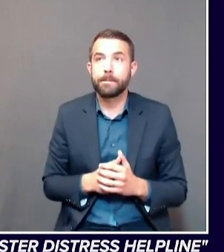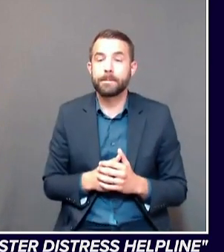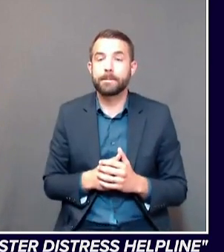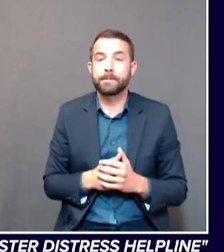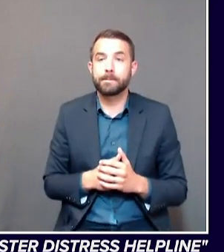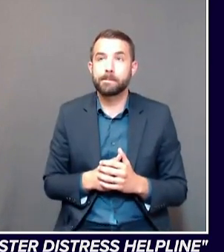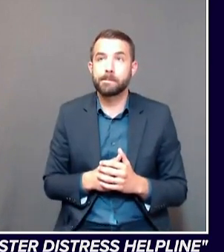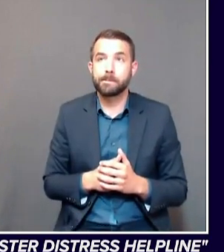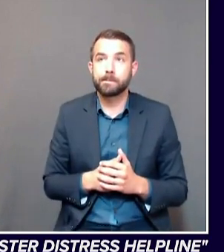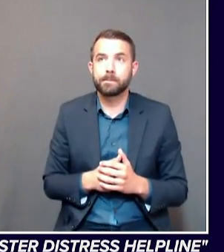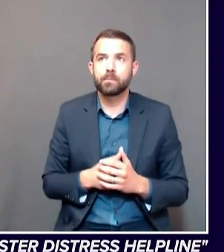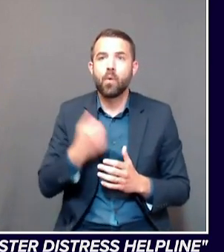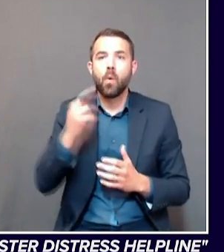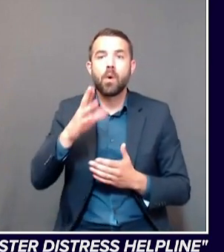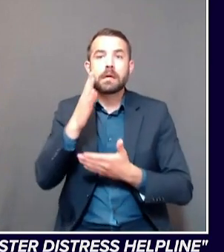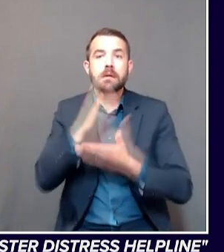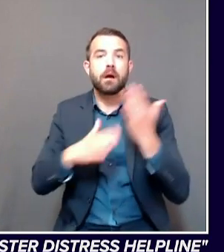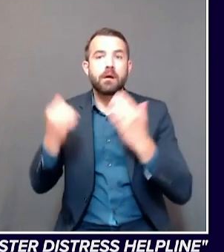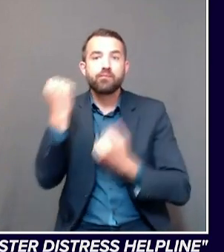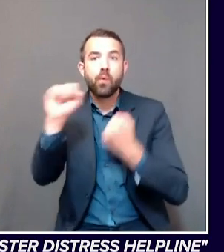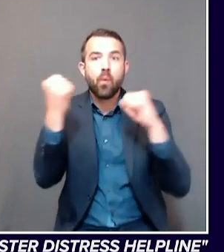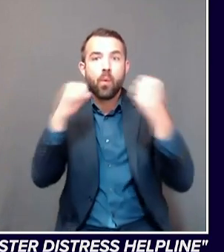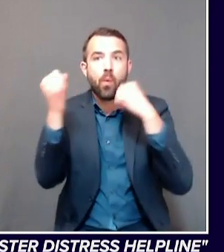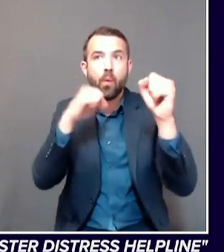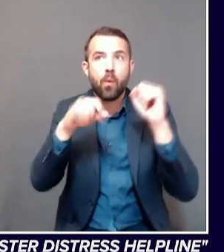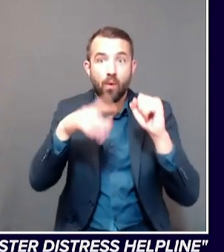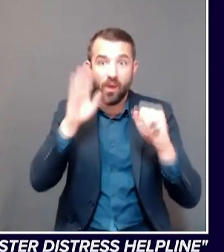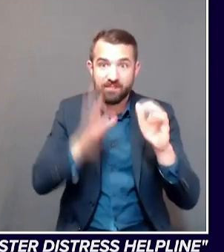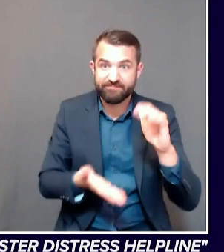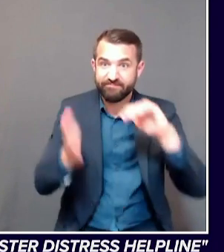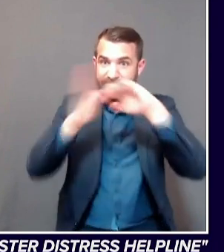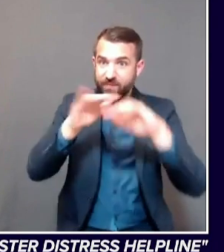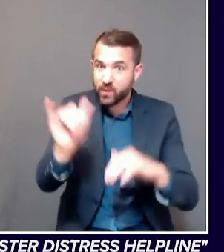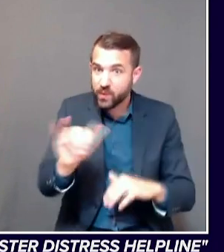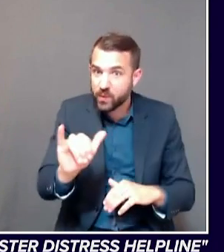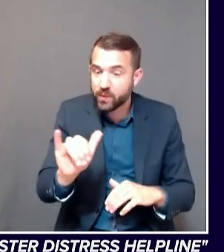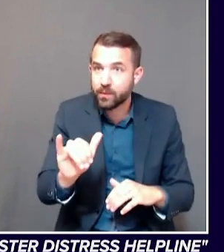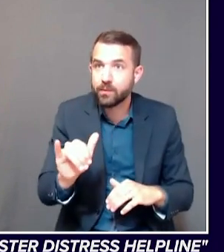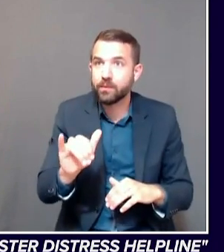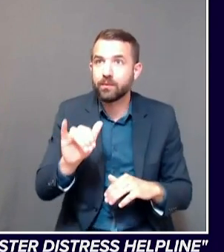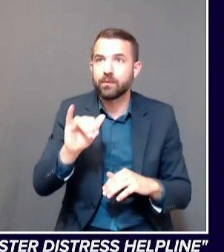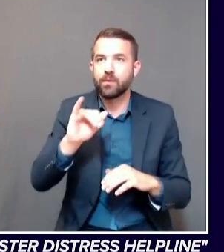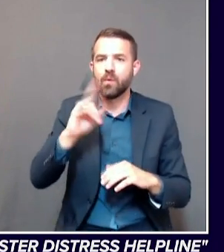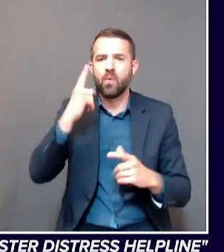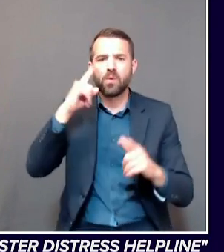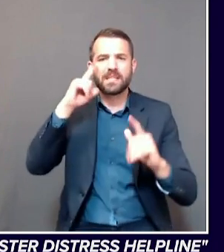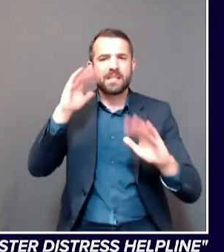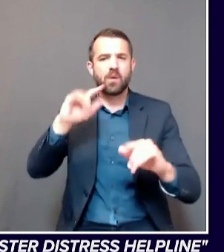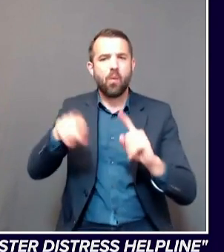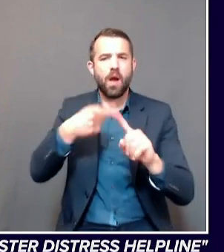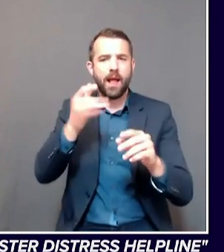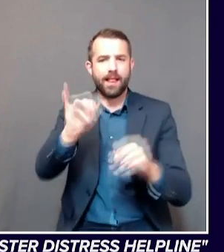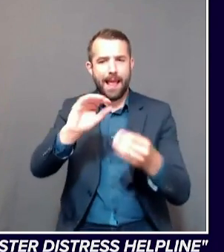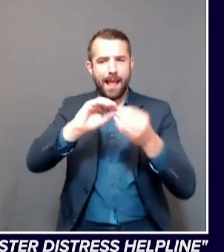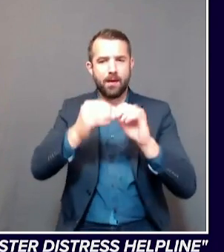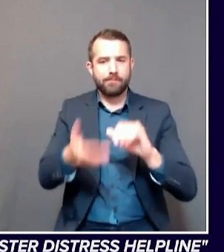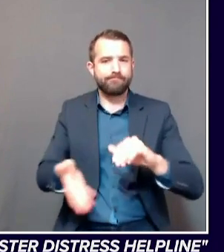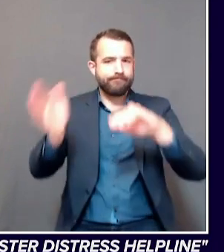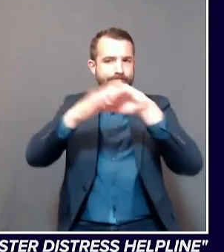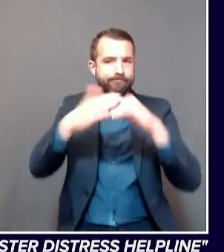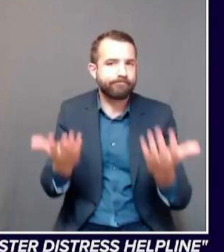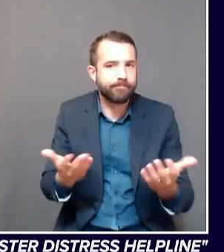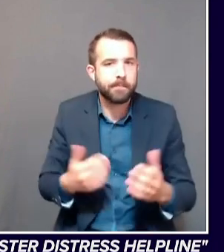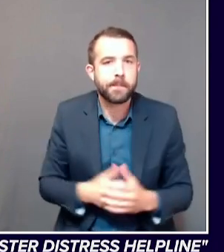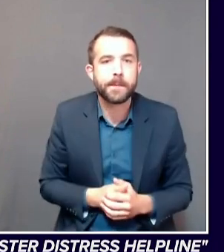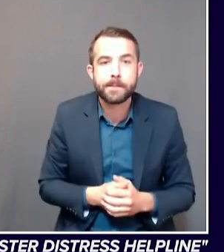these sustained protests or some combination of both, when would we see that spike? Sure.